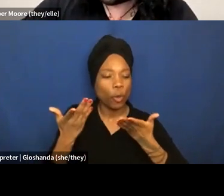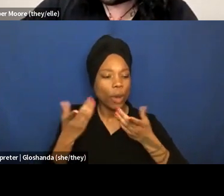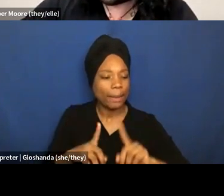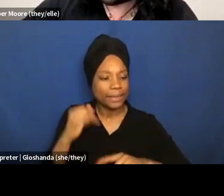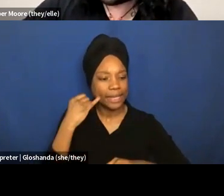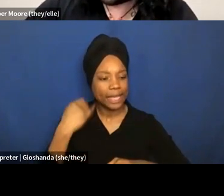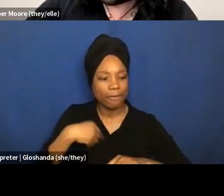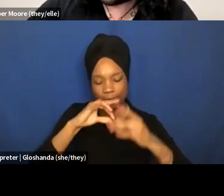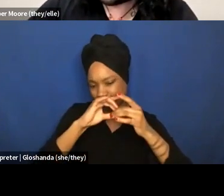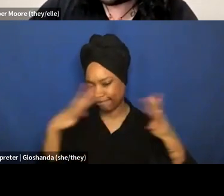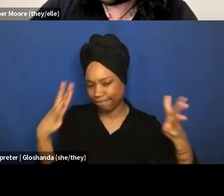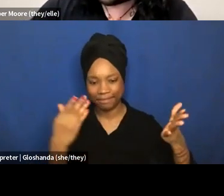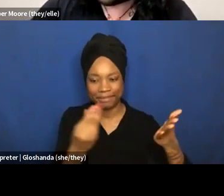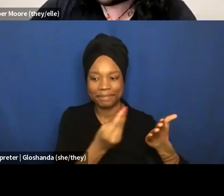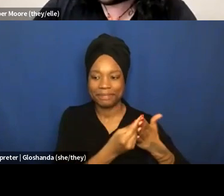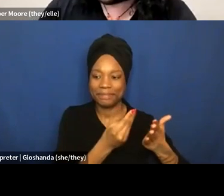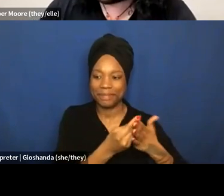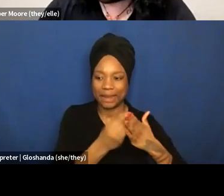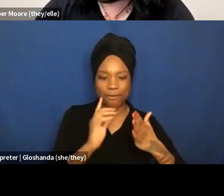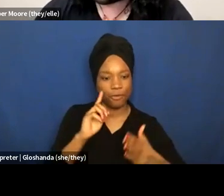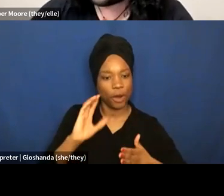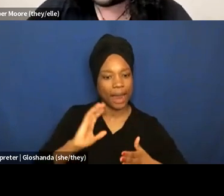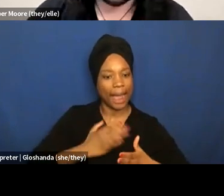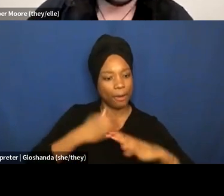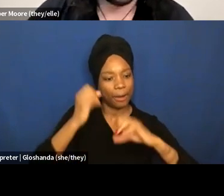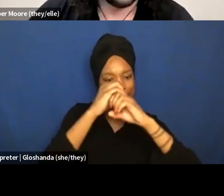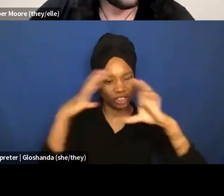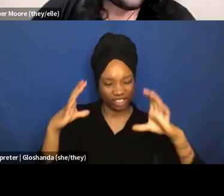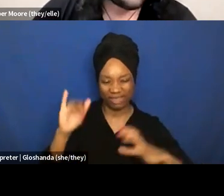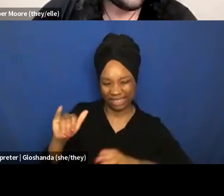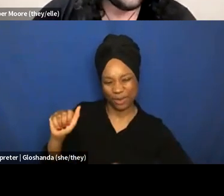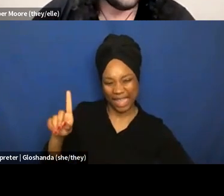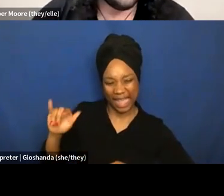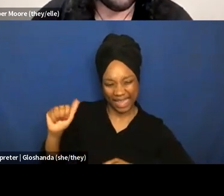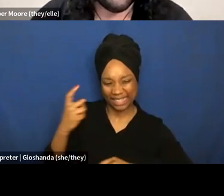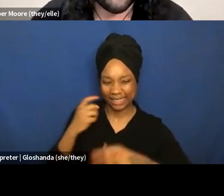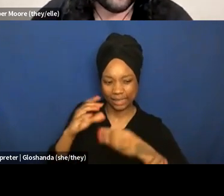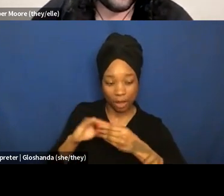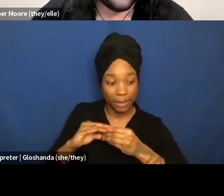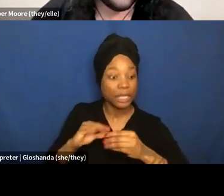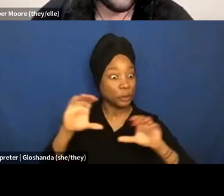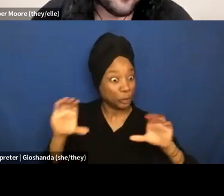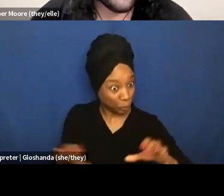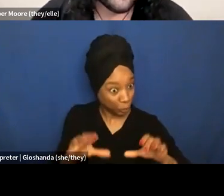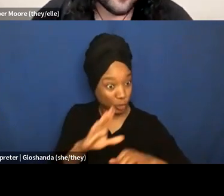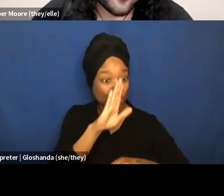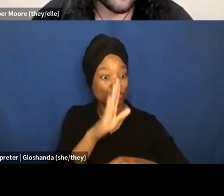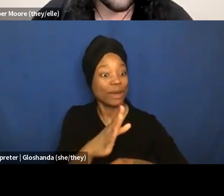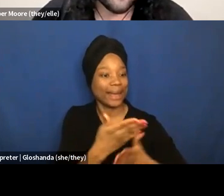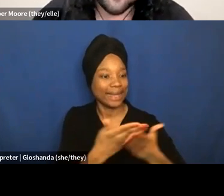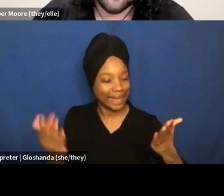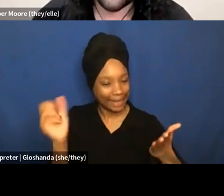I just heard you speaking to? So doing the thing, right? Putting the direct and direct action as opposed to